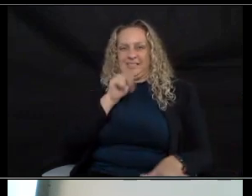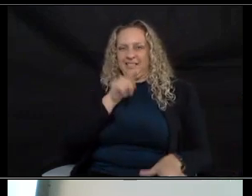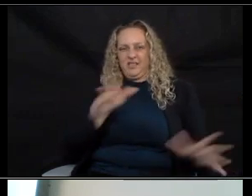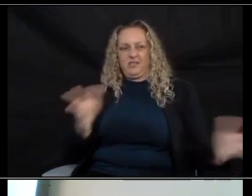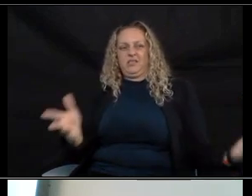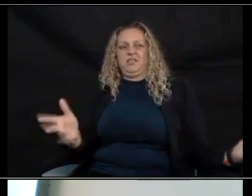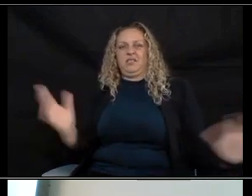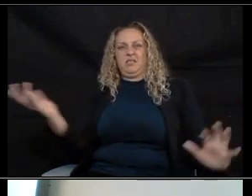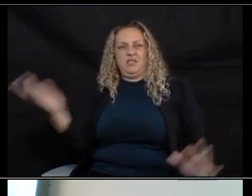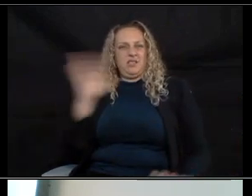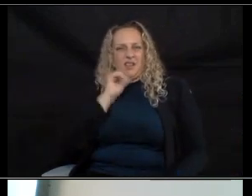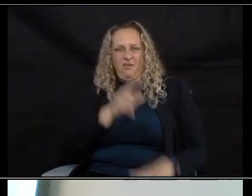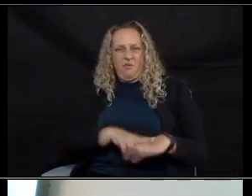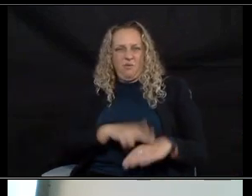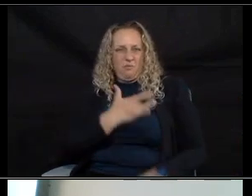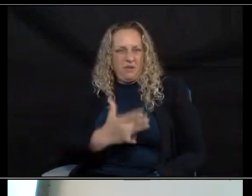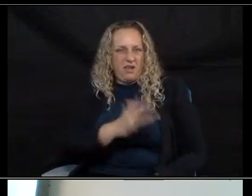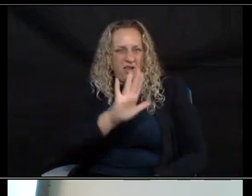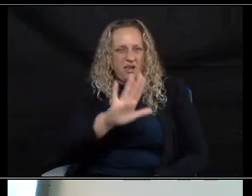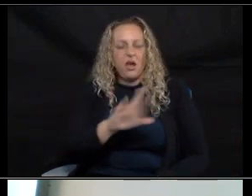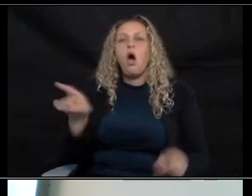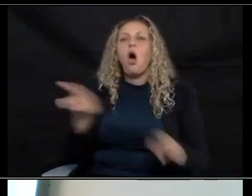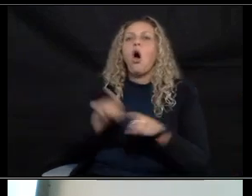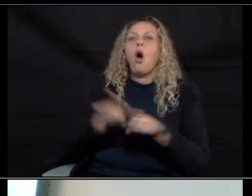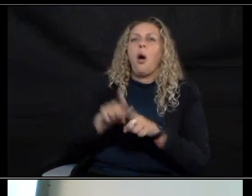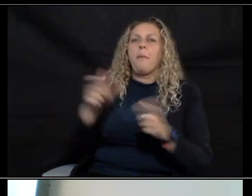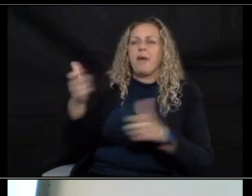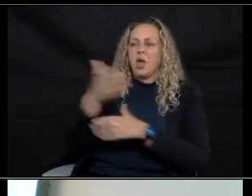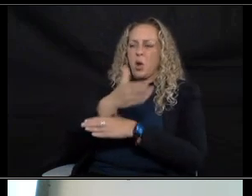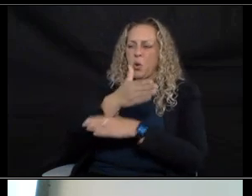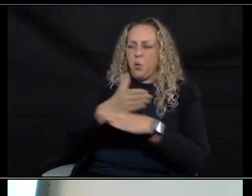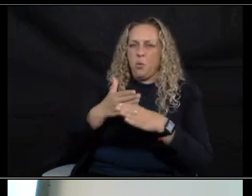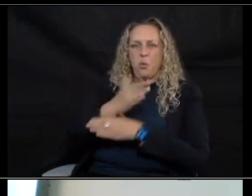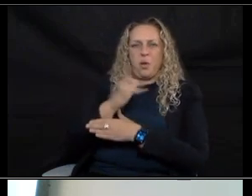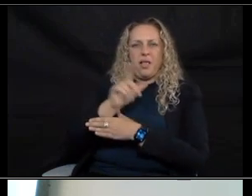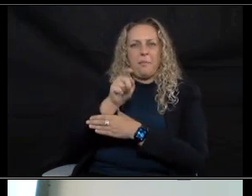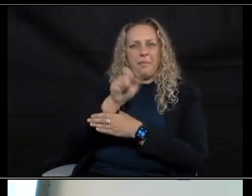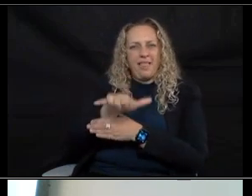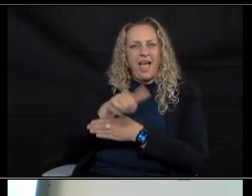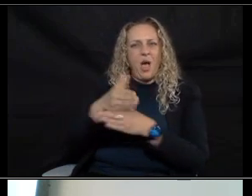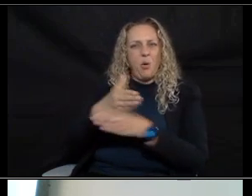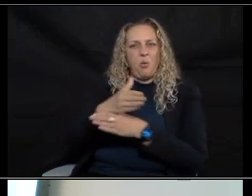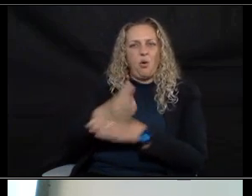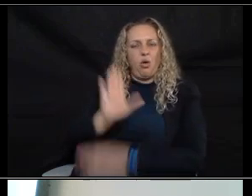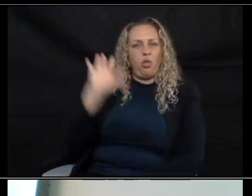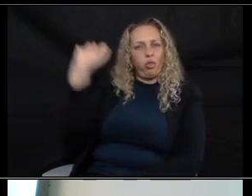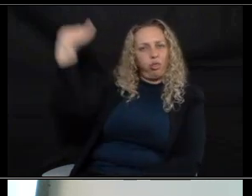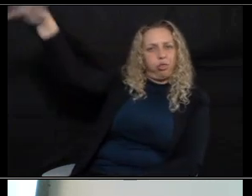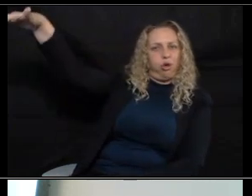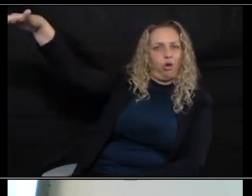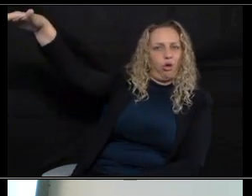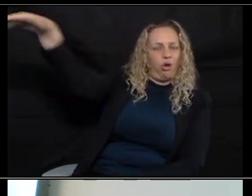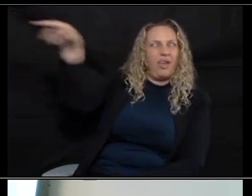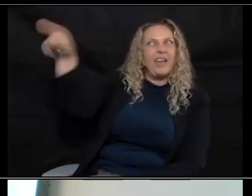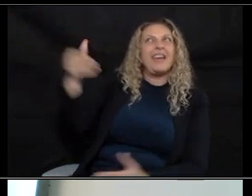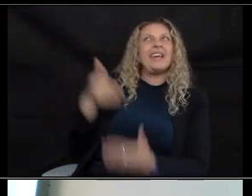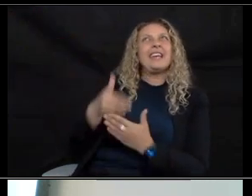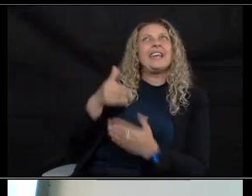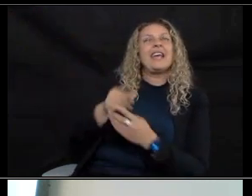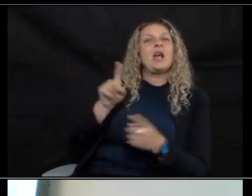this. There's also a big wood, piece of wood, like plywood, sitting in the middle over near, I want to say it's one of